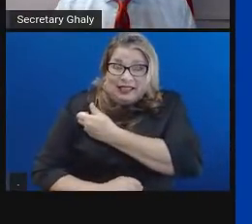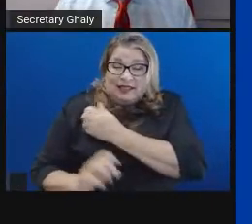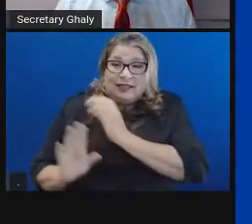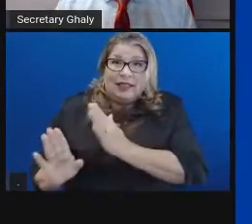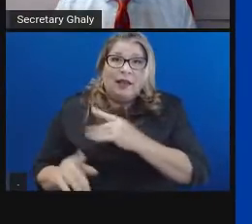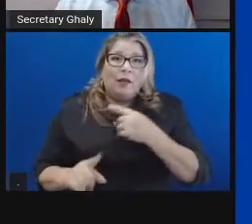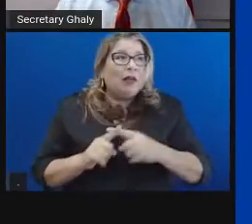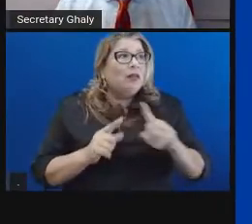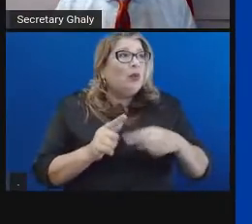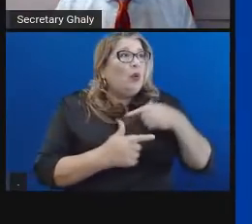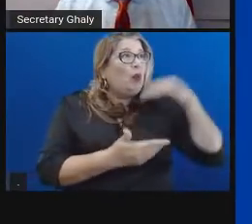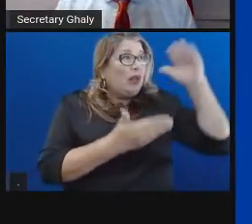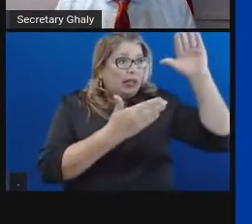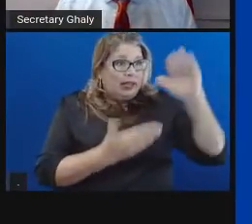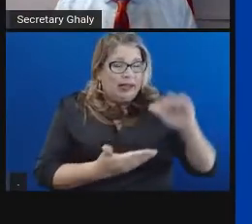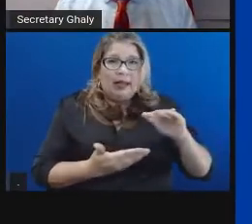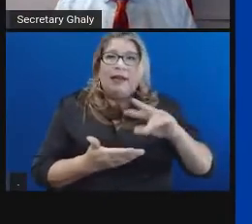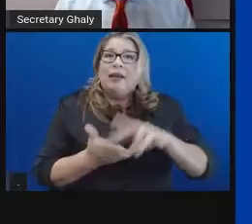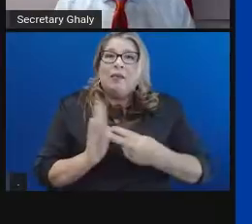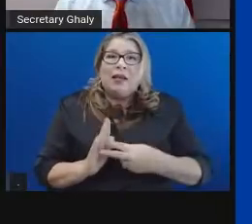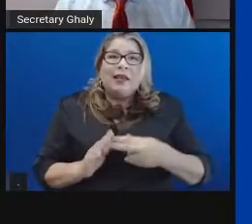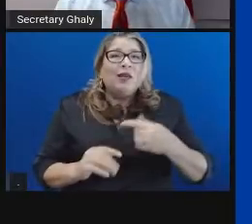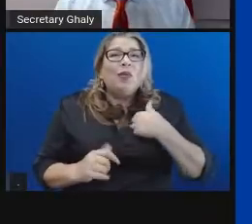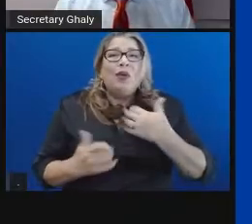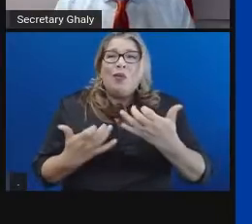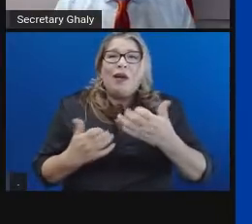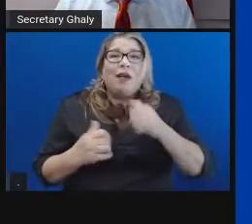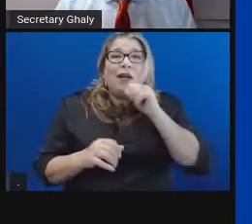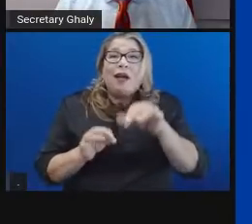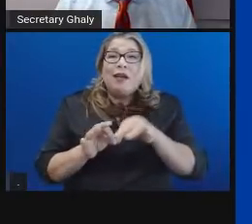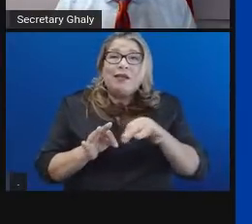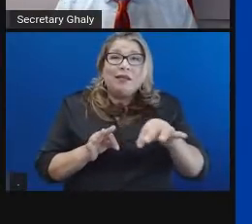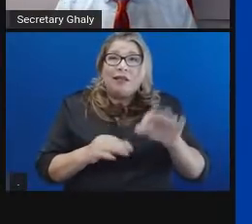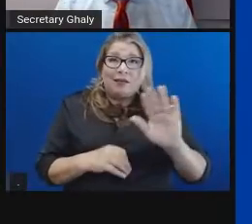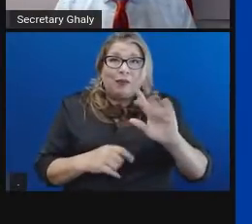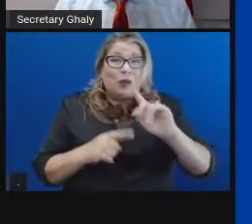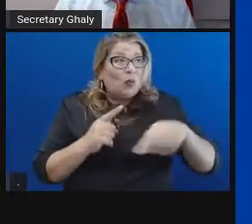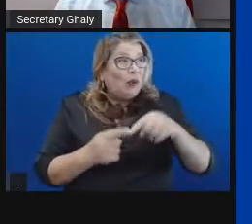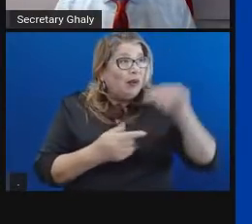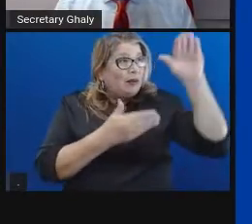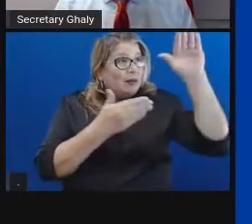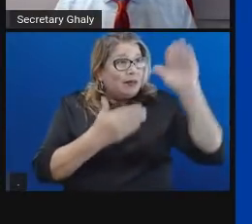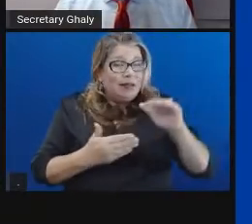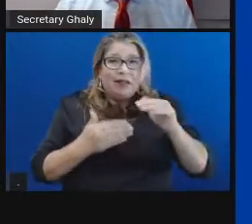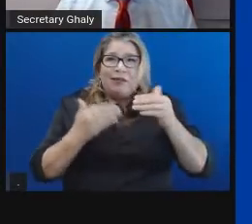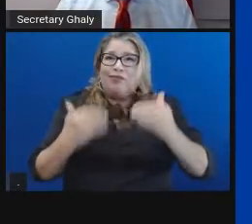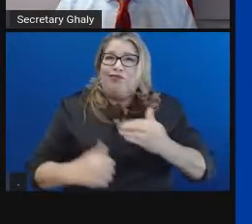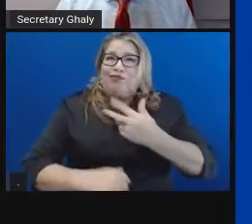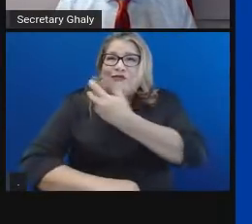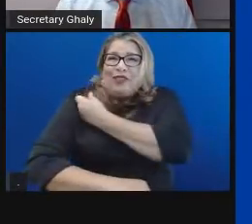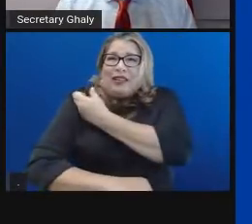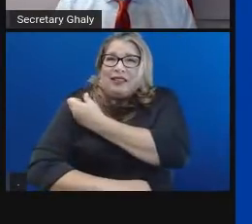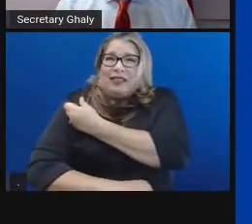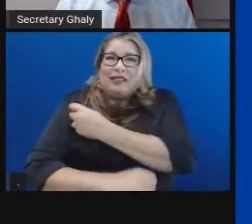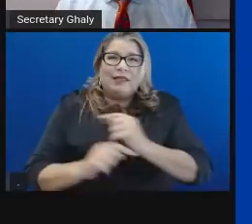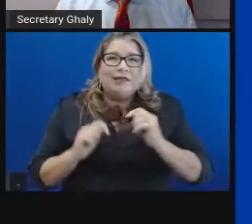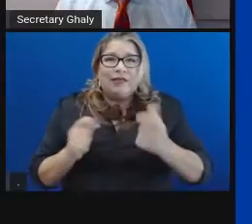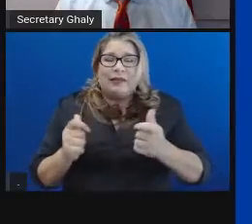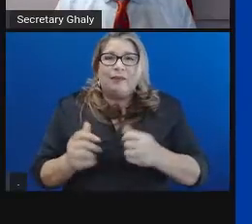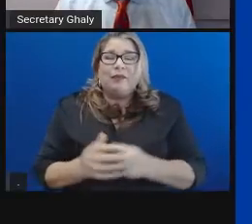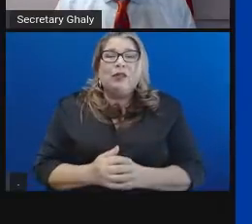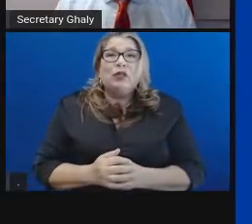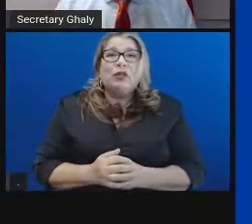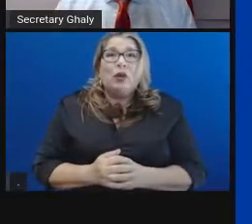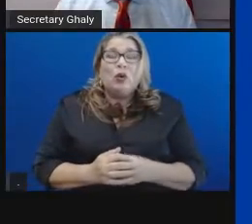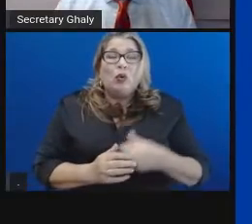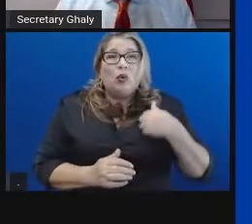as quickly as we get the supply in. And we've been working on that, seeing that coming, seeing the potential move